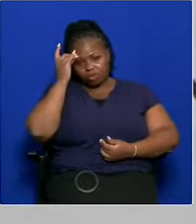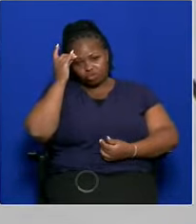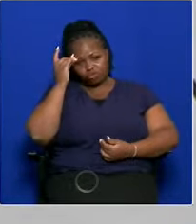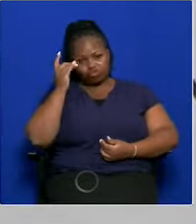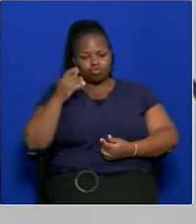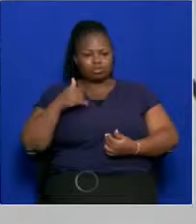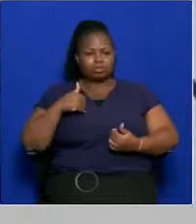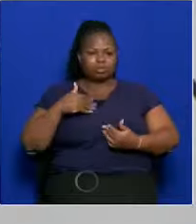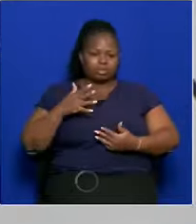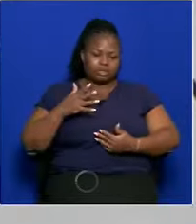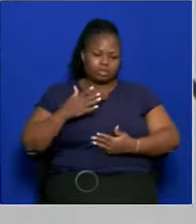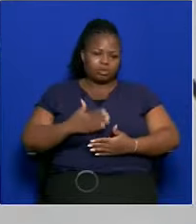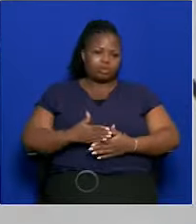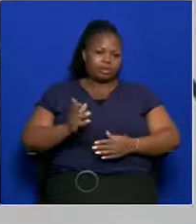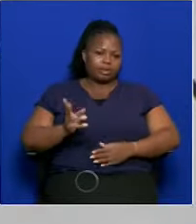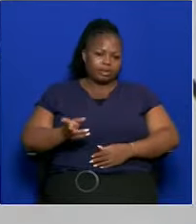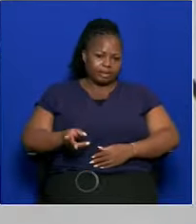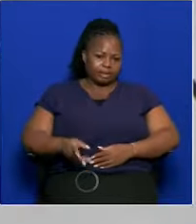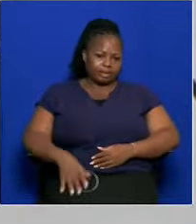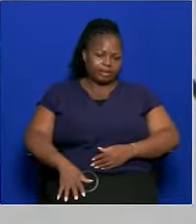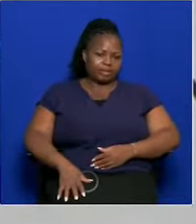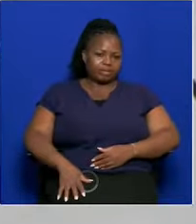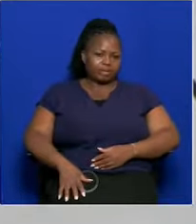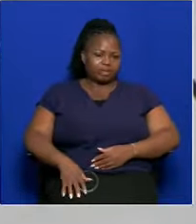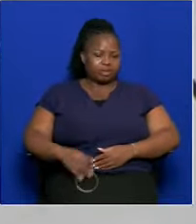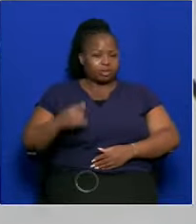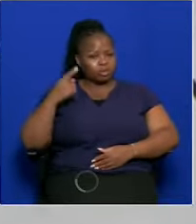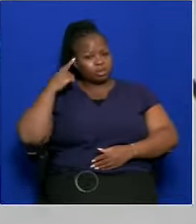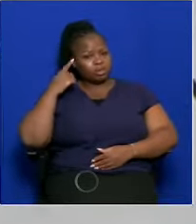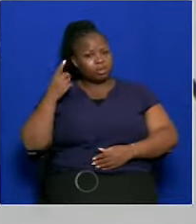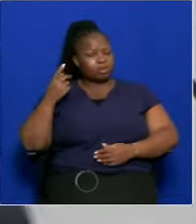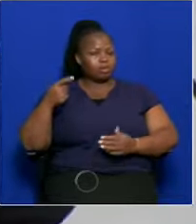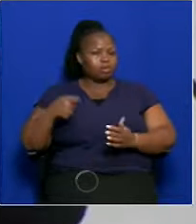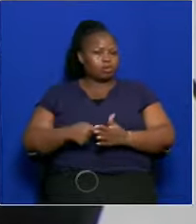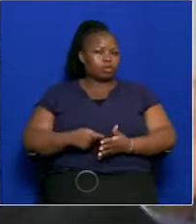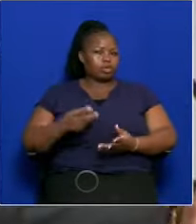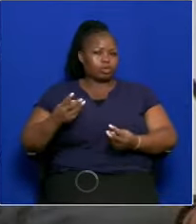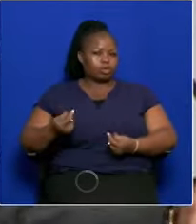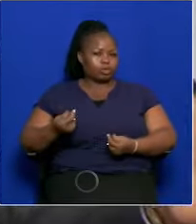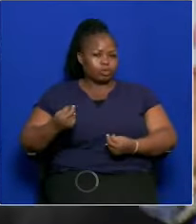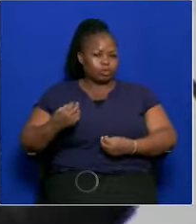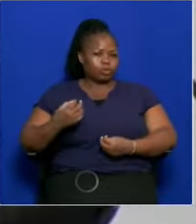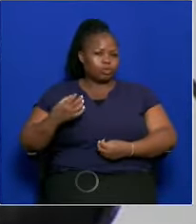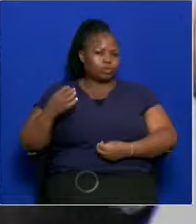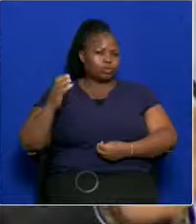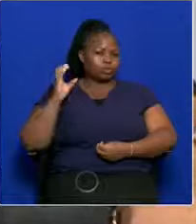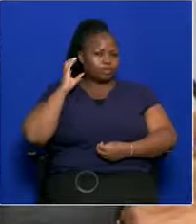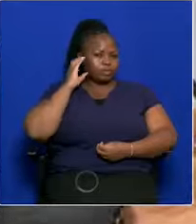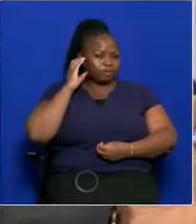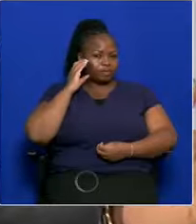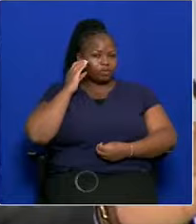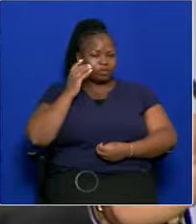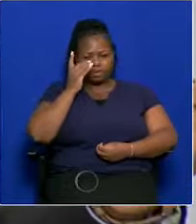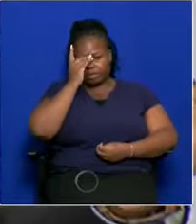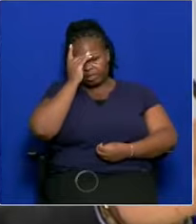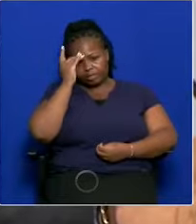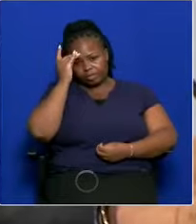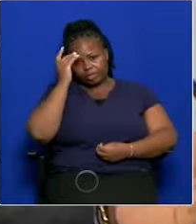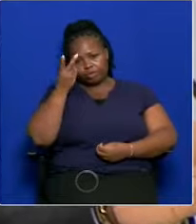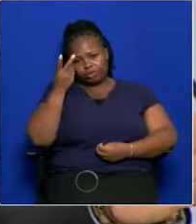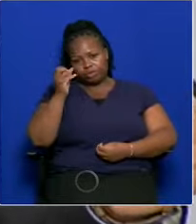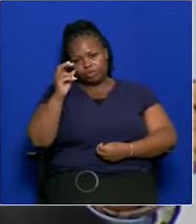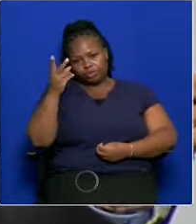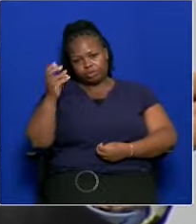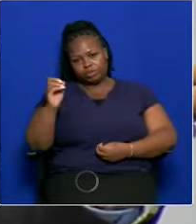I thought I bought the new device in March 2020. It's before the chat in